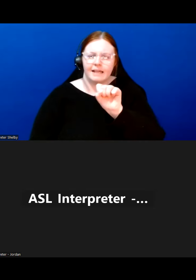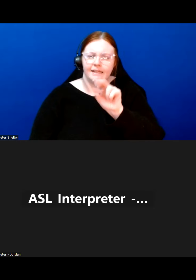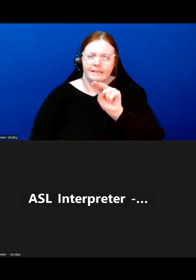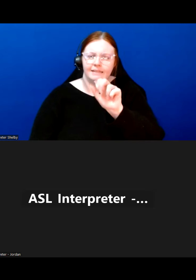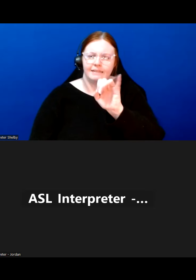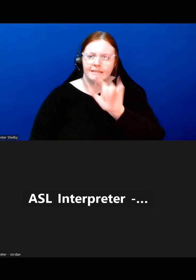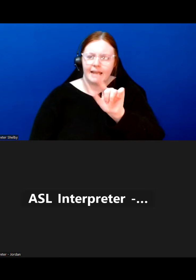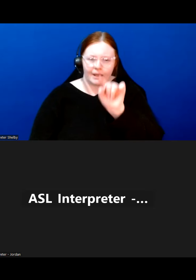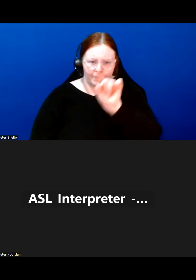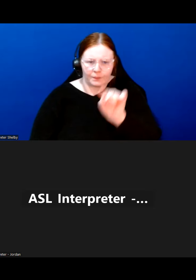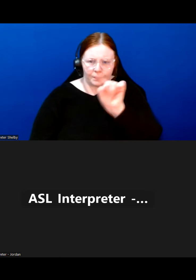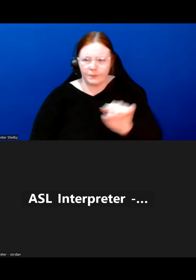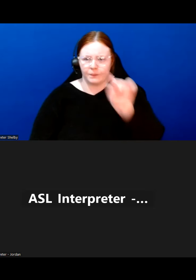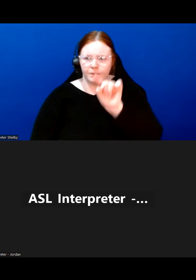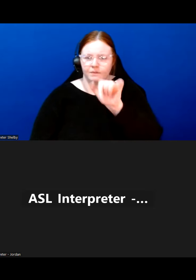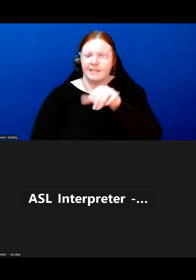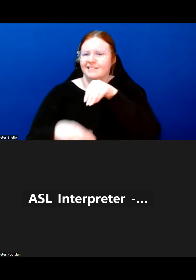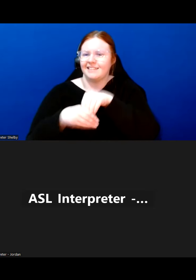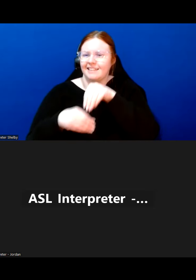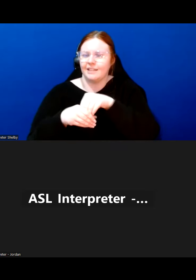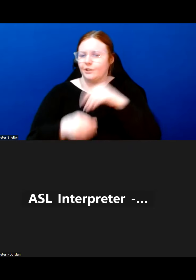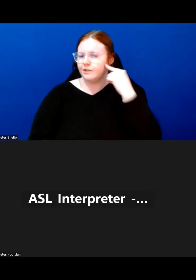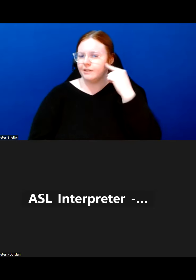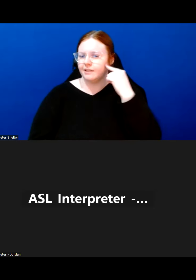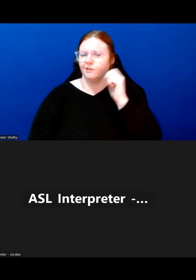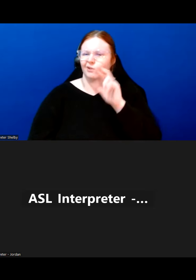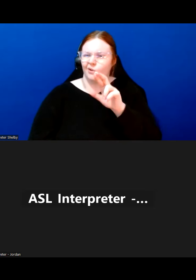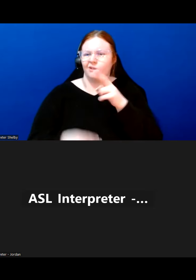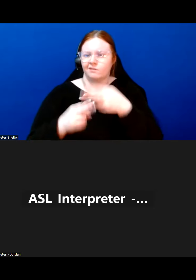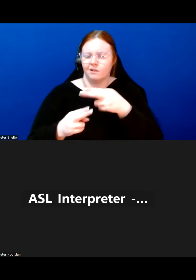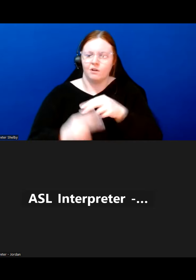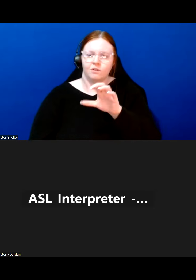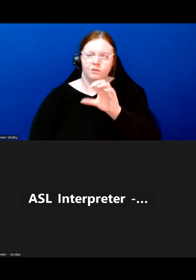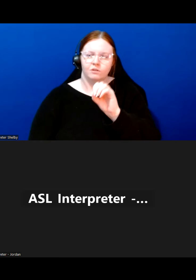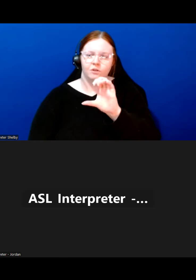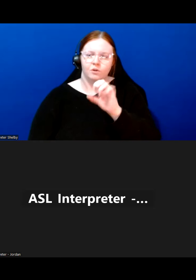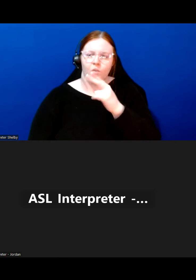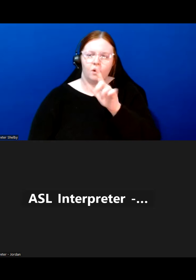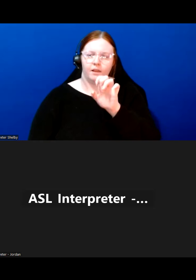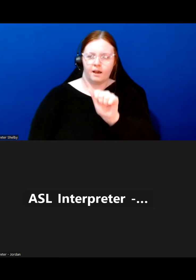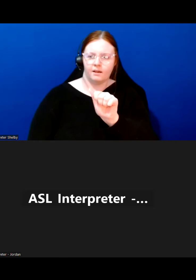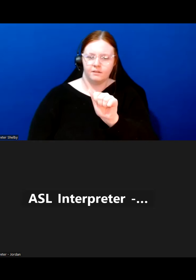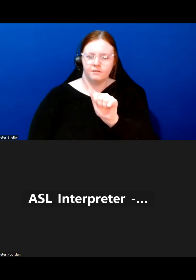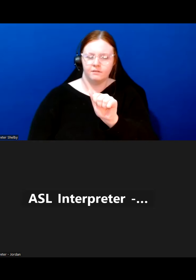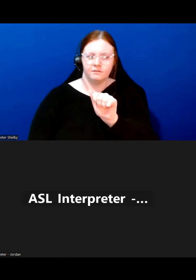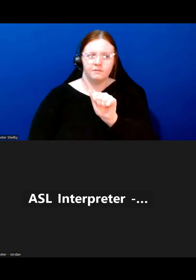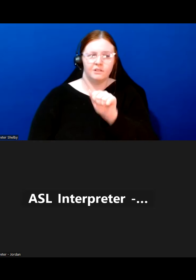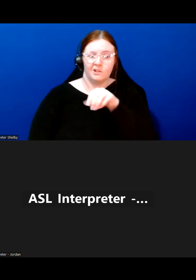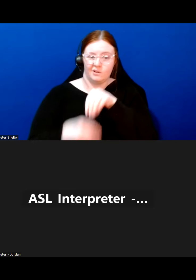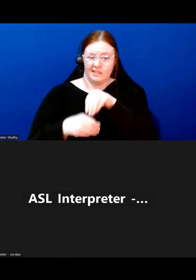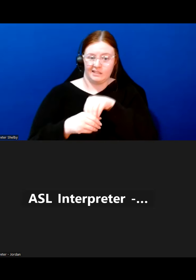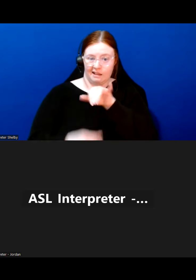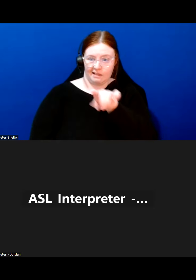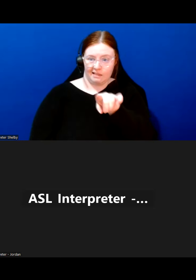That's the inner ear, or the cochlea. And inside there are rows of what we